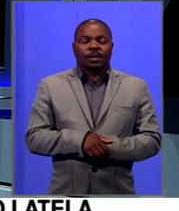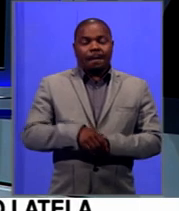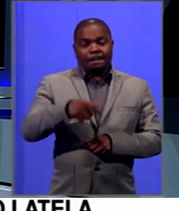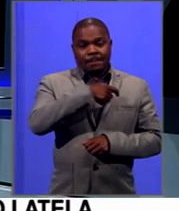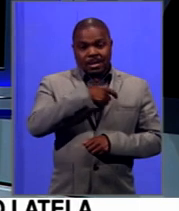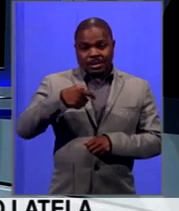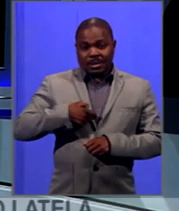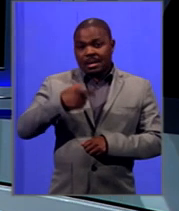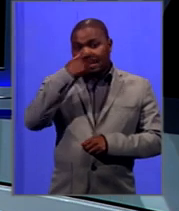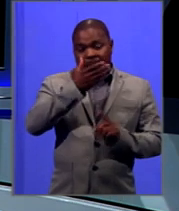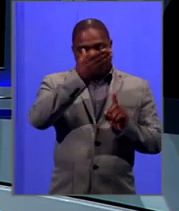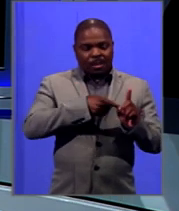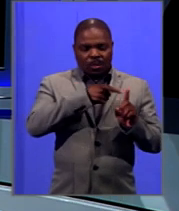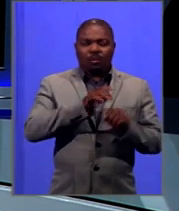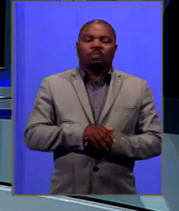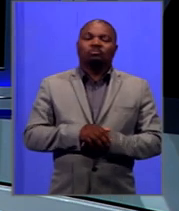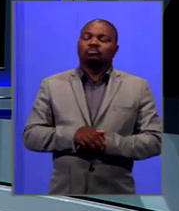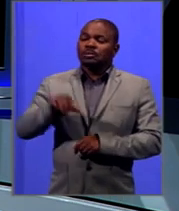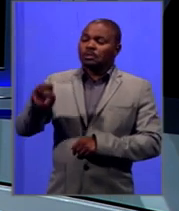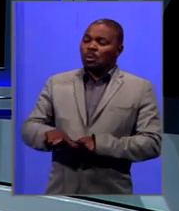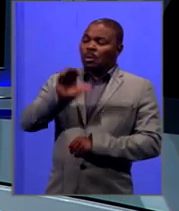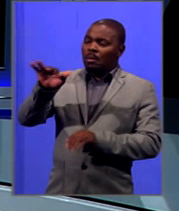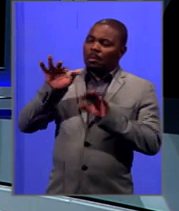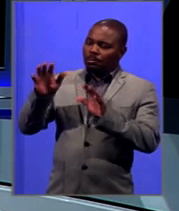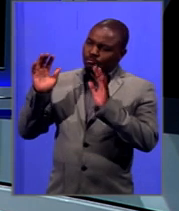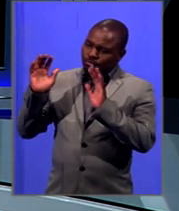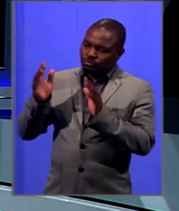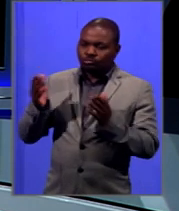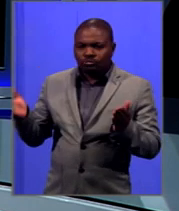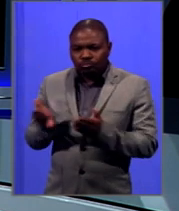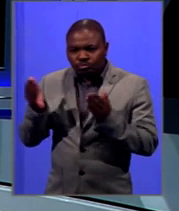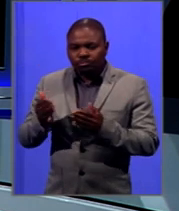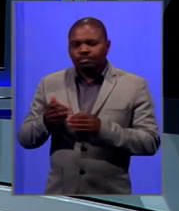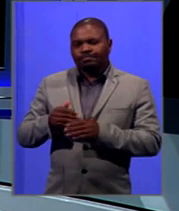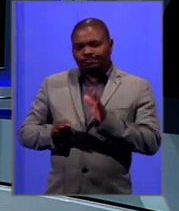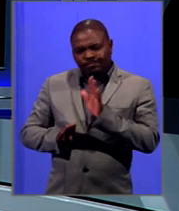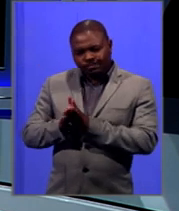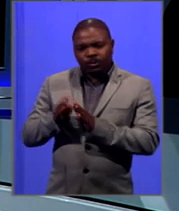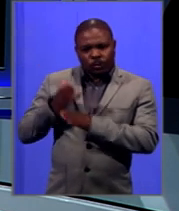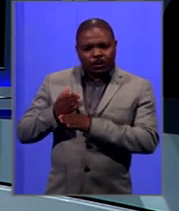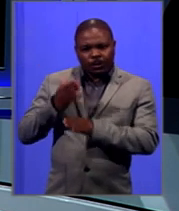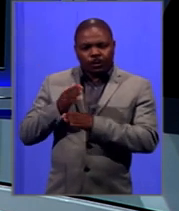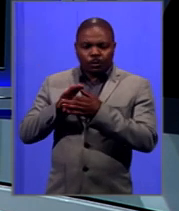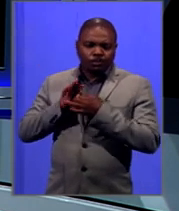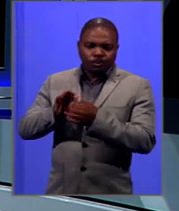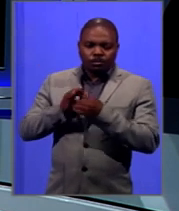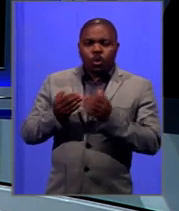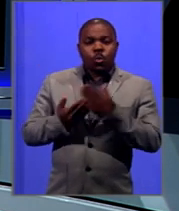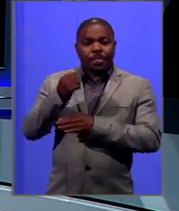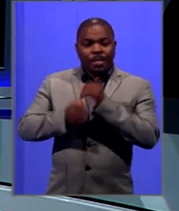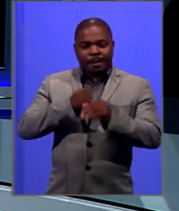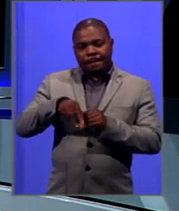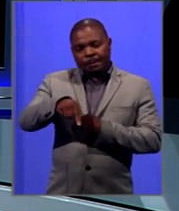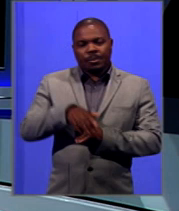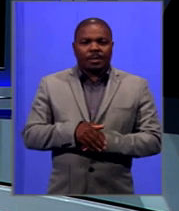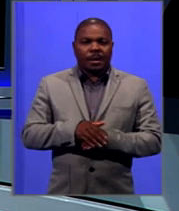Moporesidente Cyril Ramaphosa o rotloeditse maAforika Borwa go nna a tiile moko mo ngwageng o mošwa le mororo go